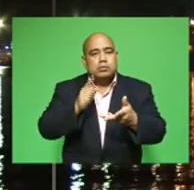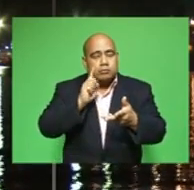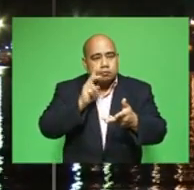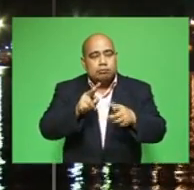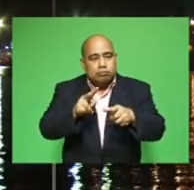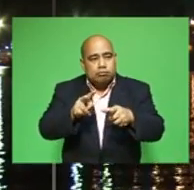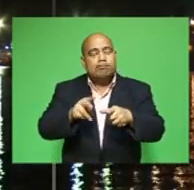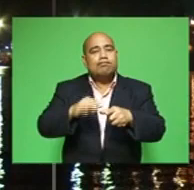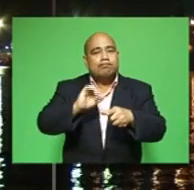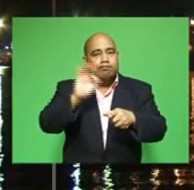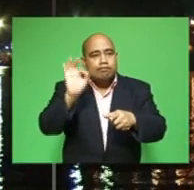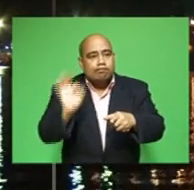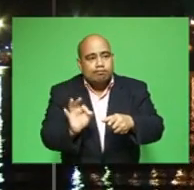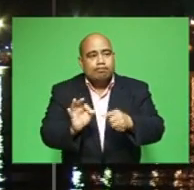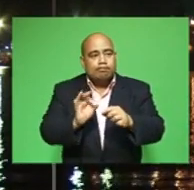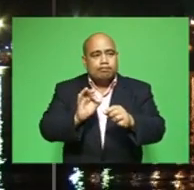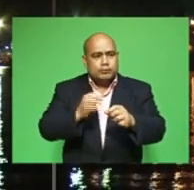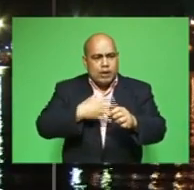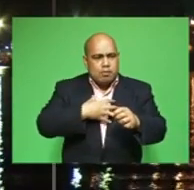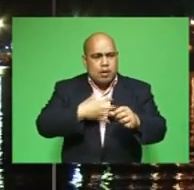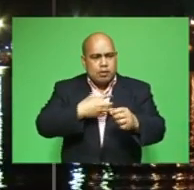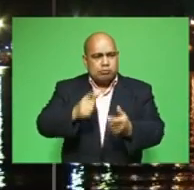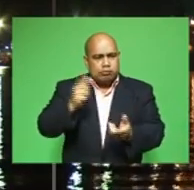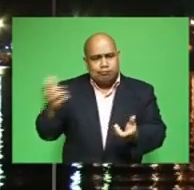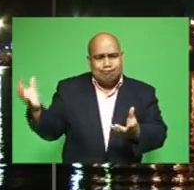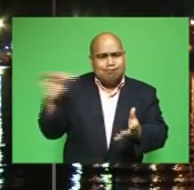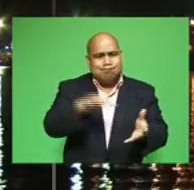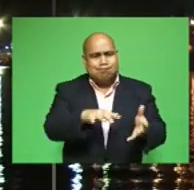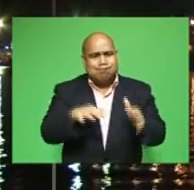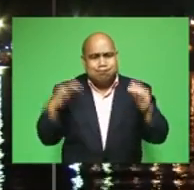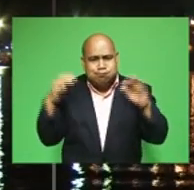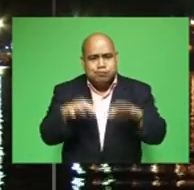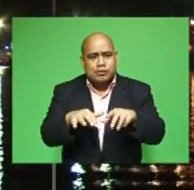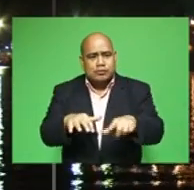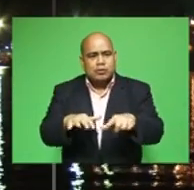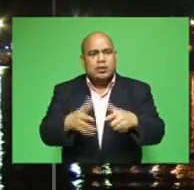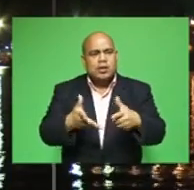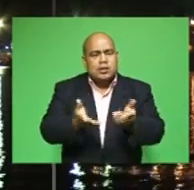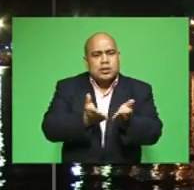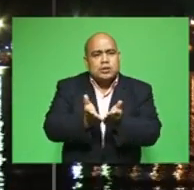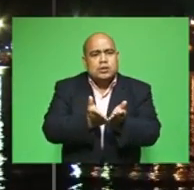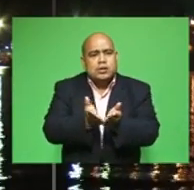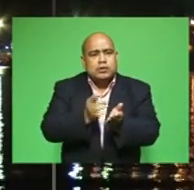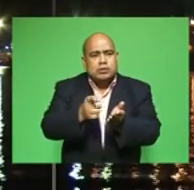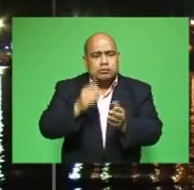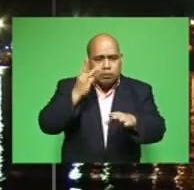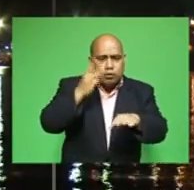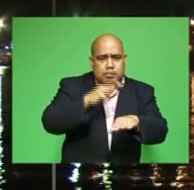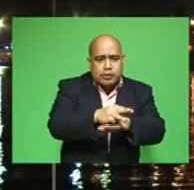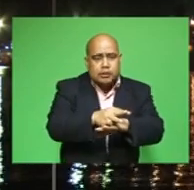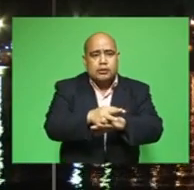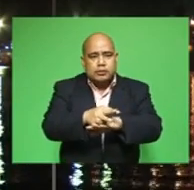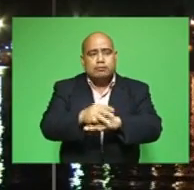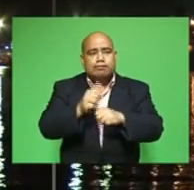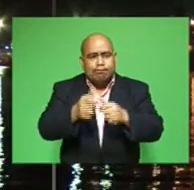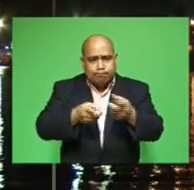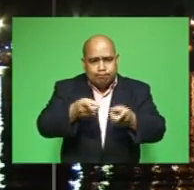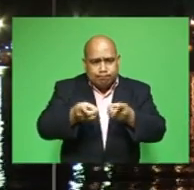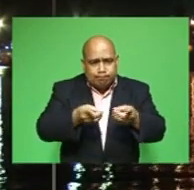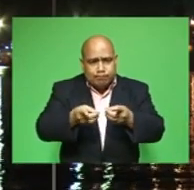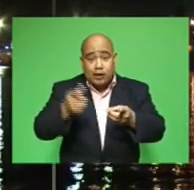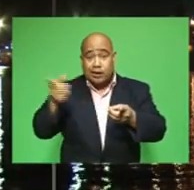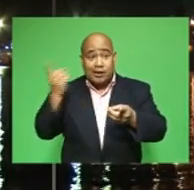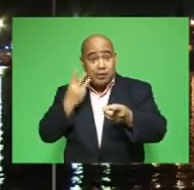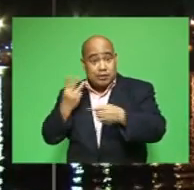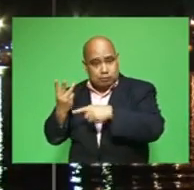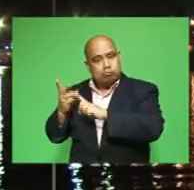in the number of clients seeking their services over the last 3 months. Executive Director Matilita Seva Dandravula